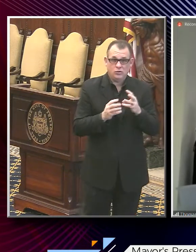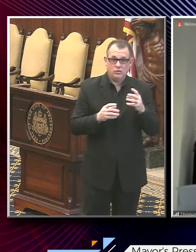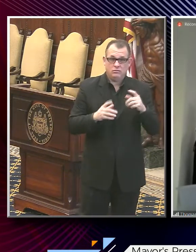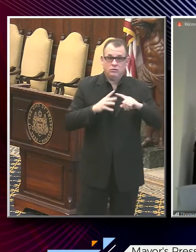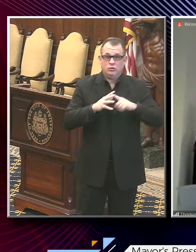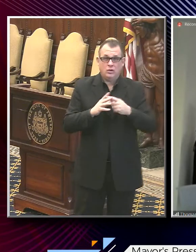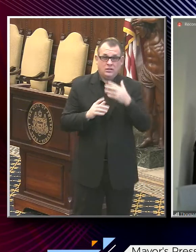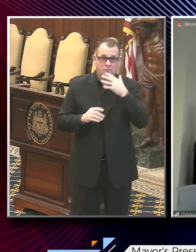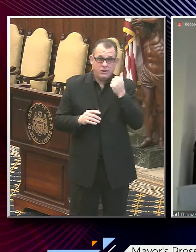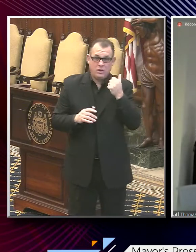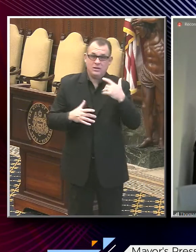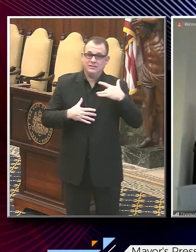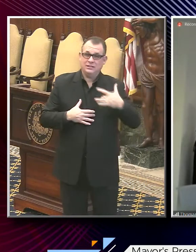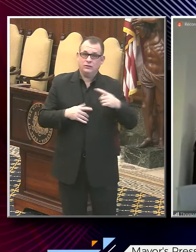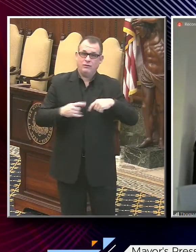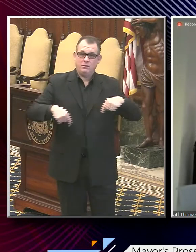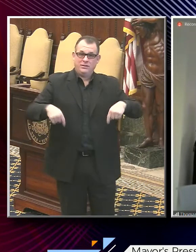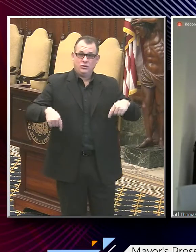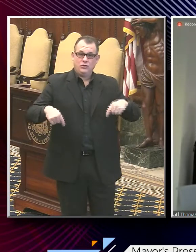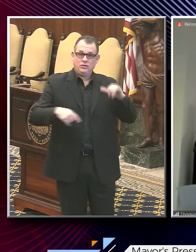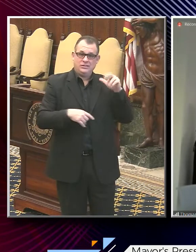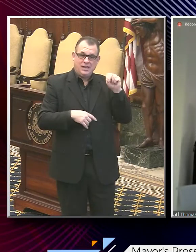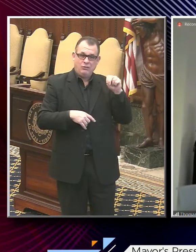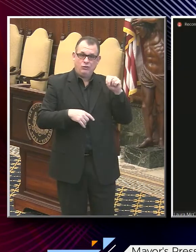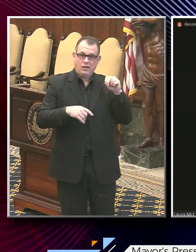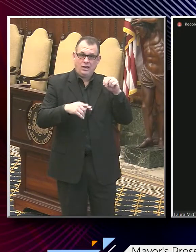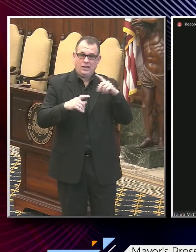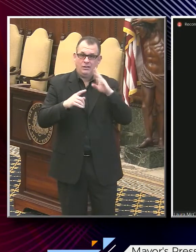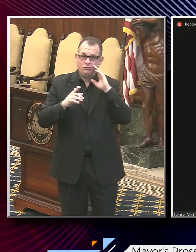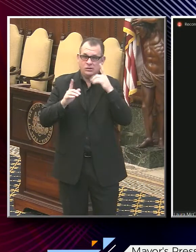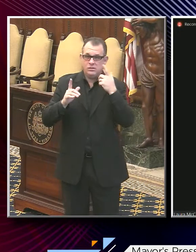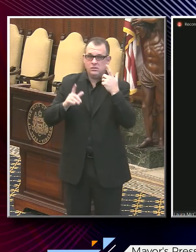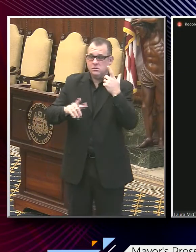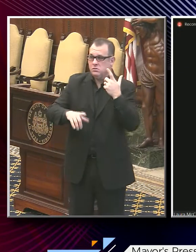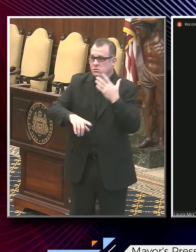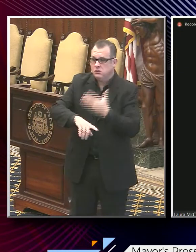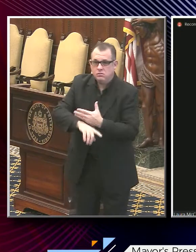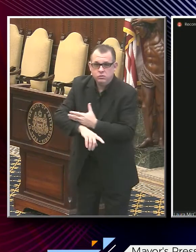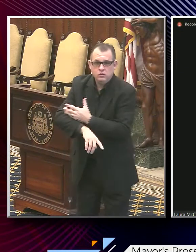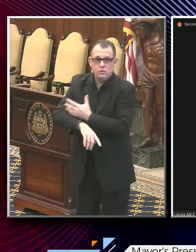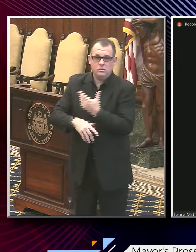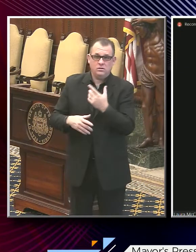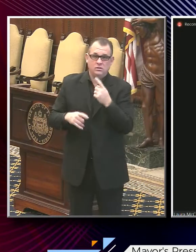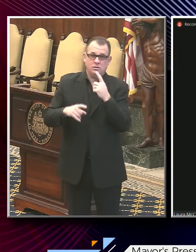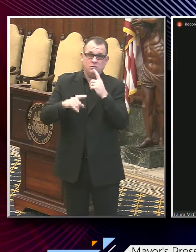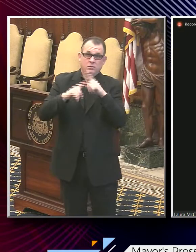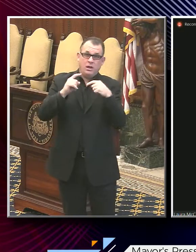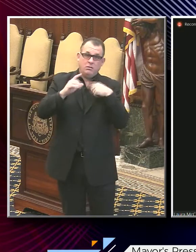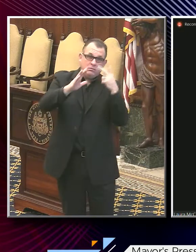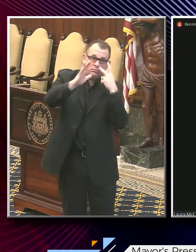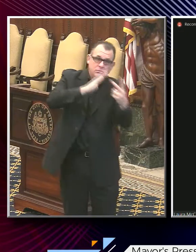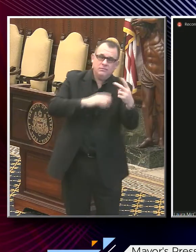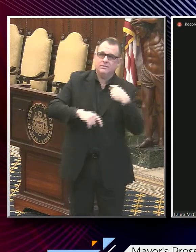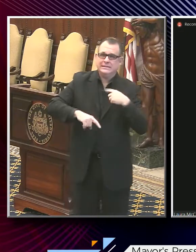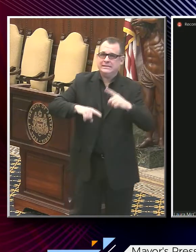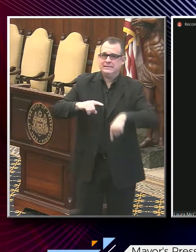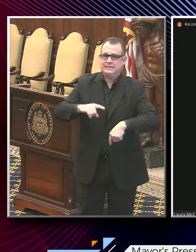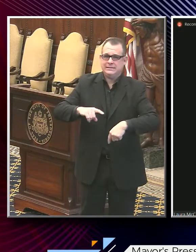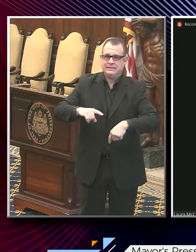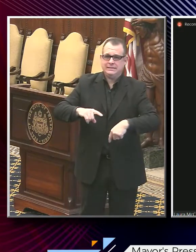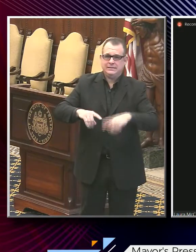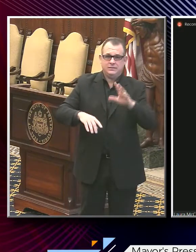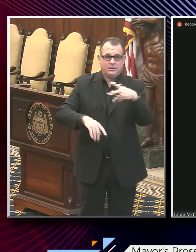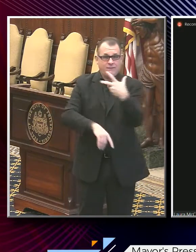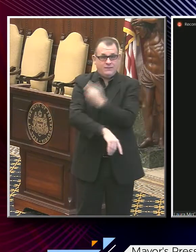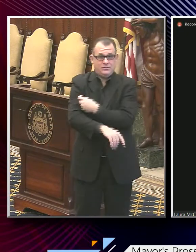from here, but I can't give people a sense of how quickly that's going to take place. Okay. And lastly, on the